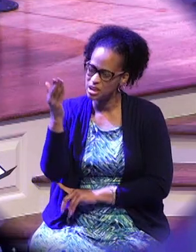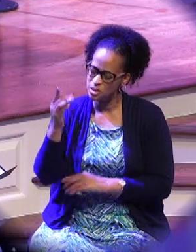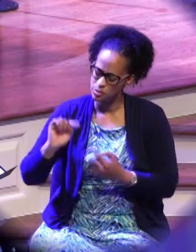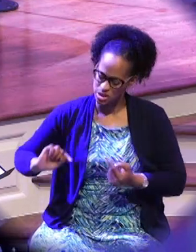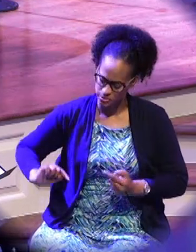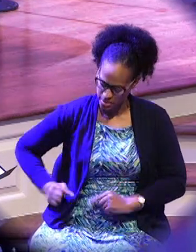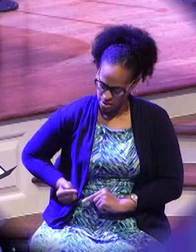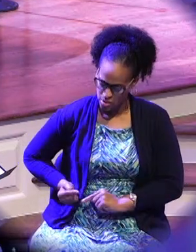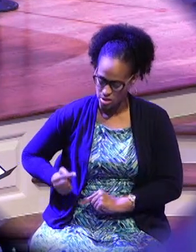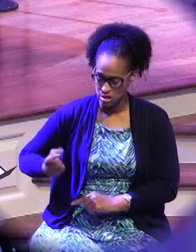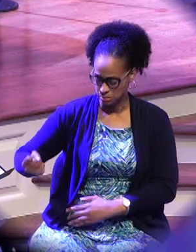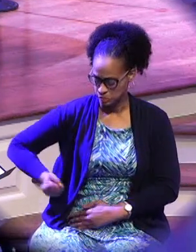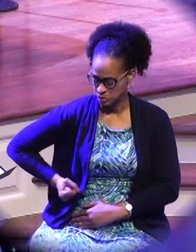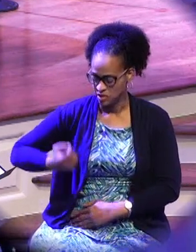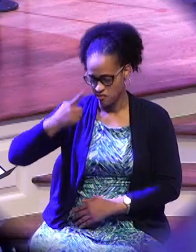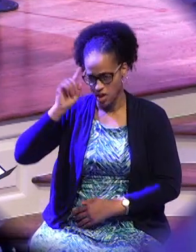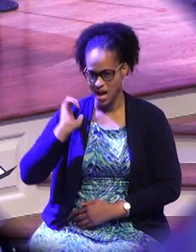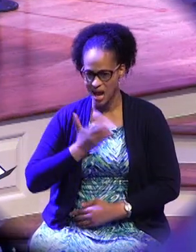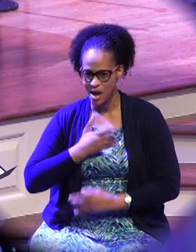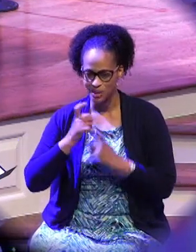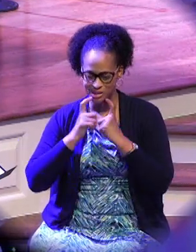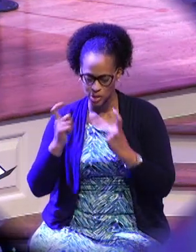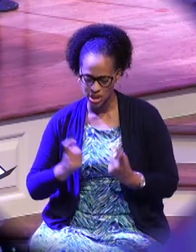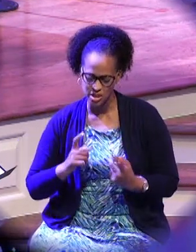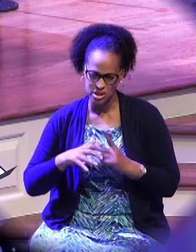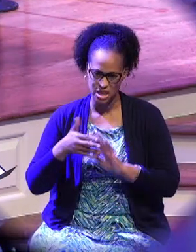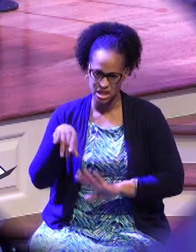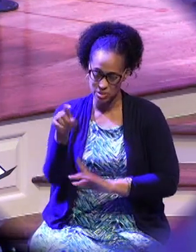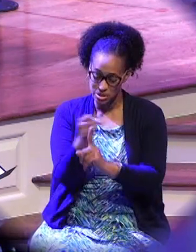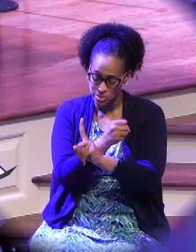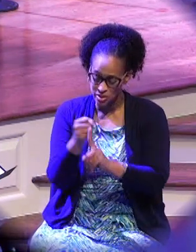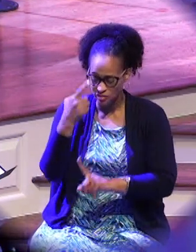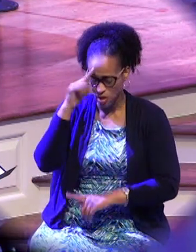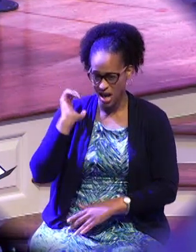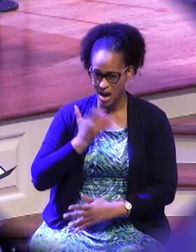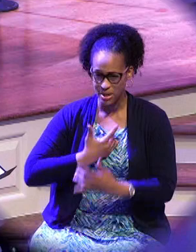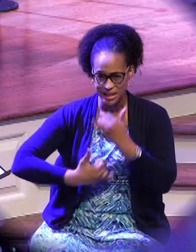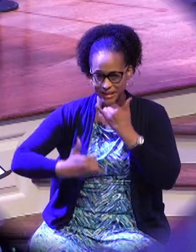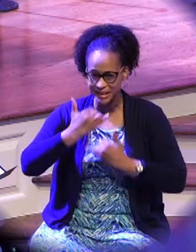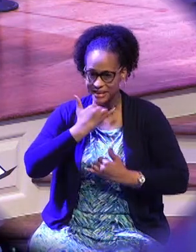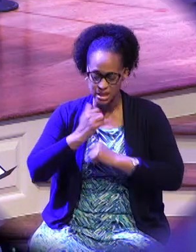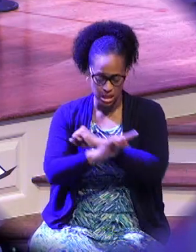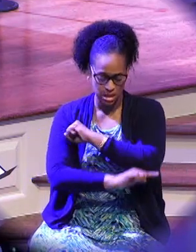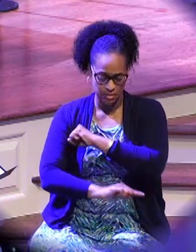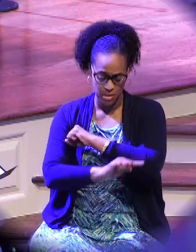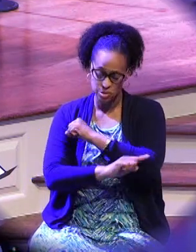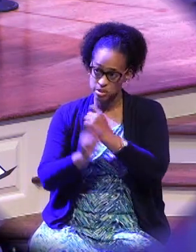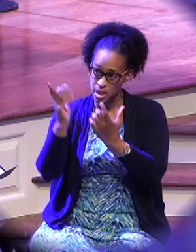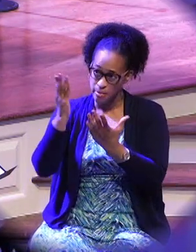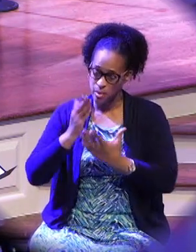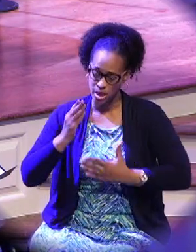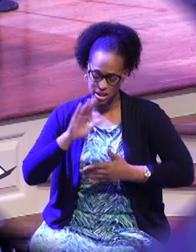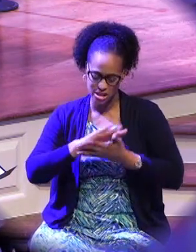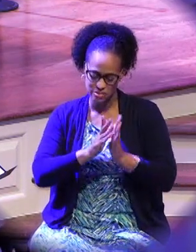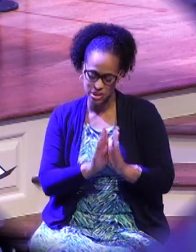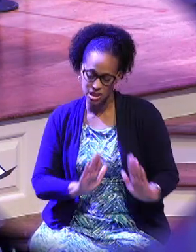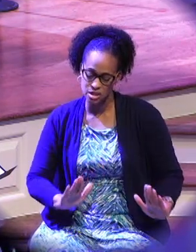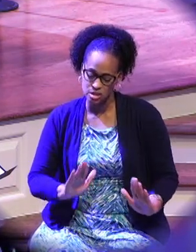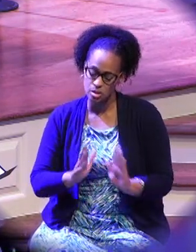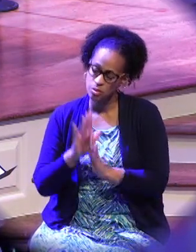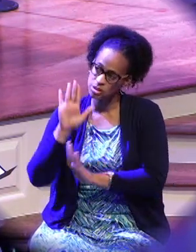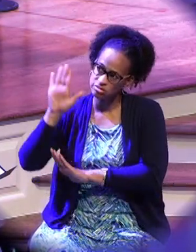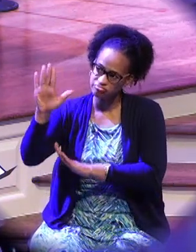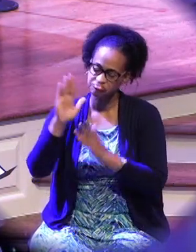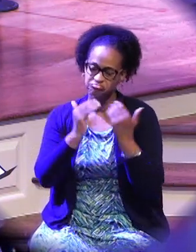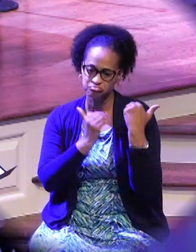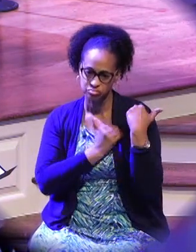our transgressions. He was crushed for our iniquities. The punishment that brought us peace was on him,